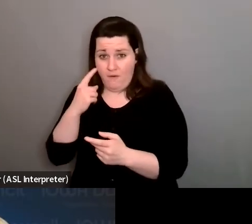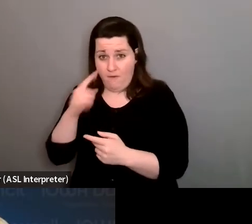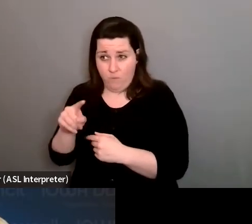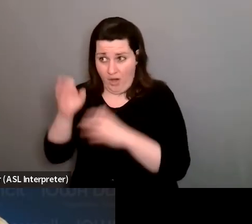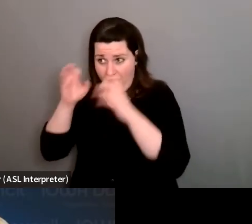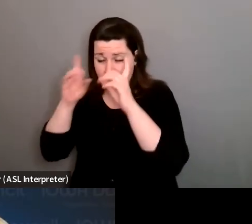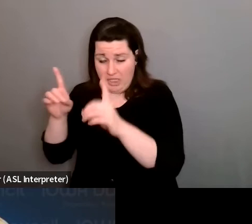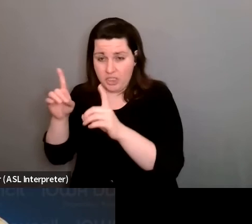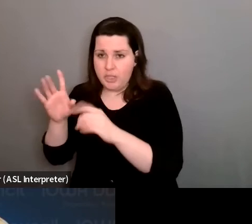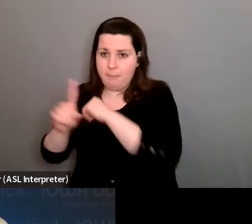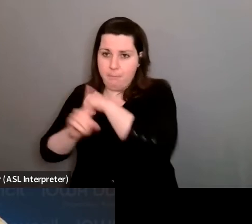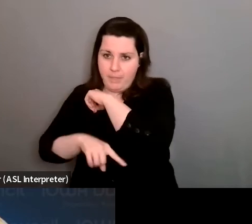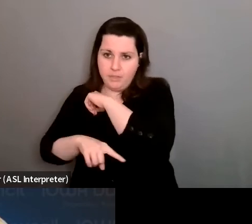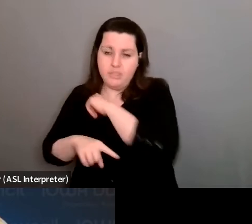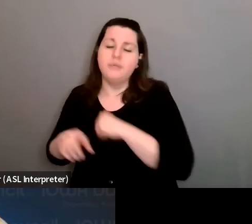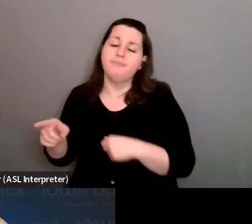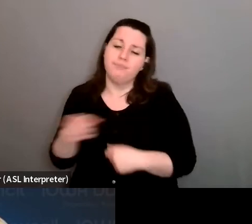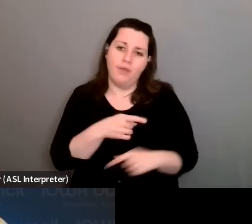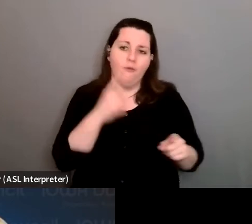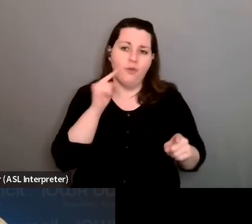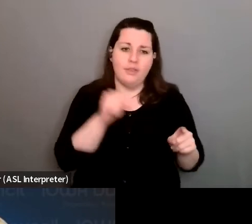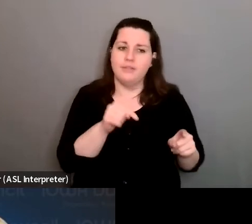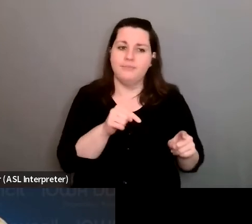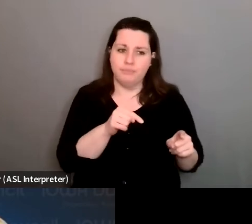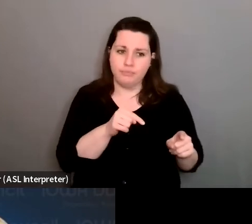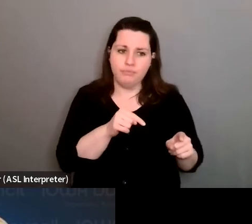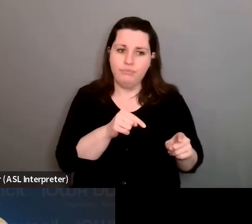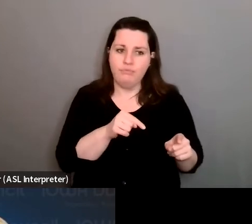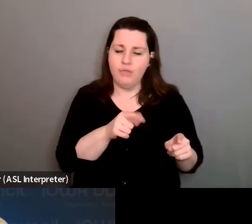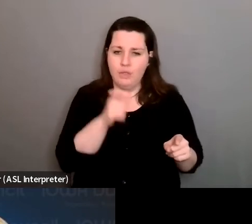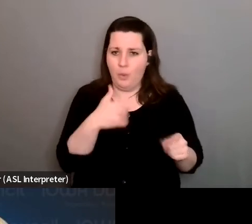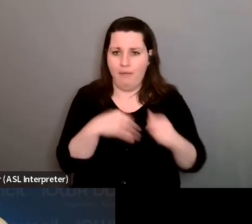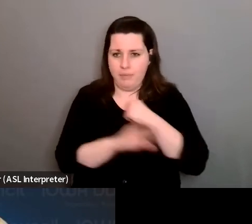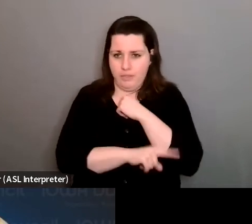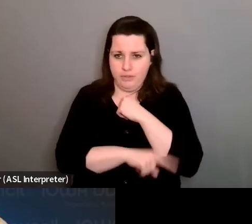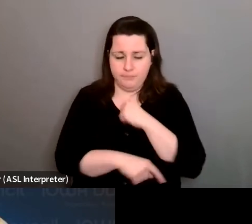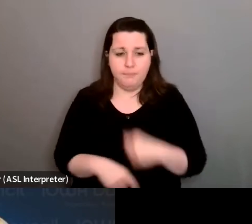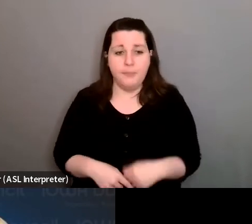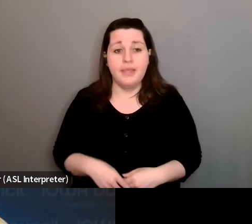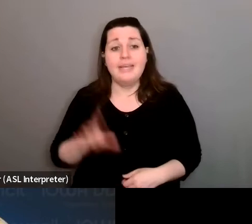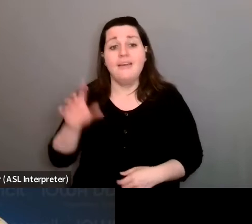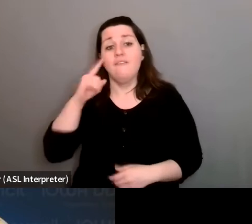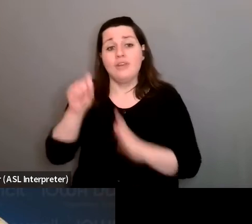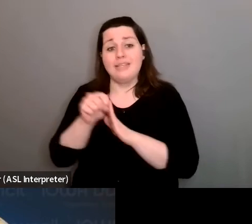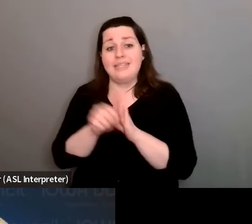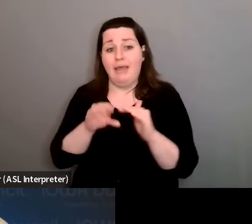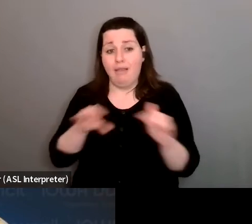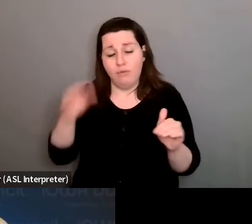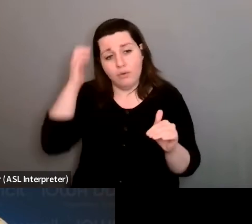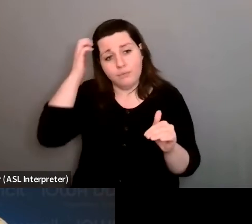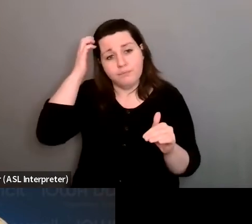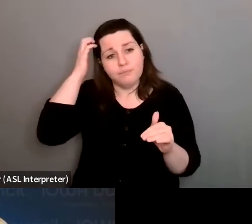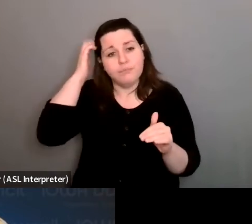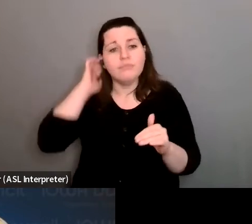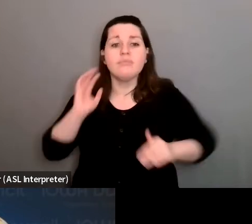education related expense. In this case, they have eliminated that. At the state level, the state kind of